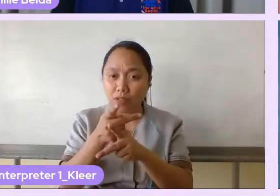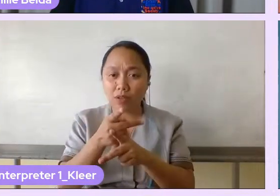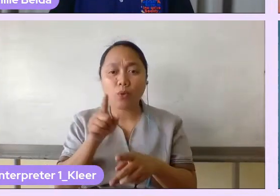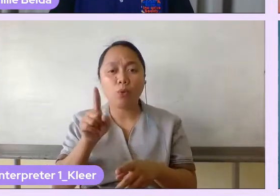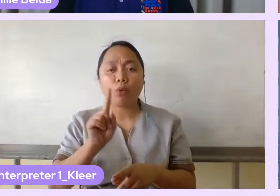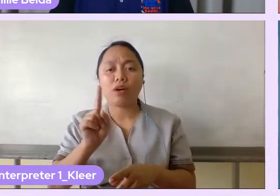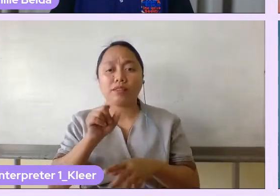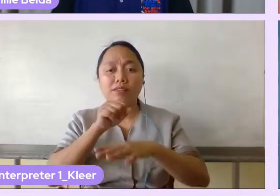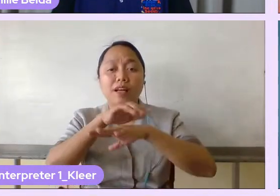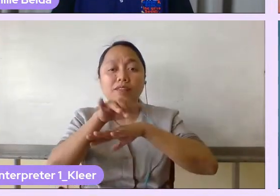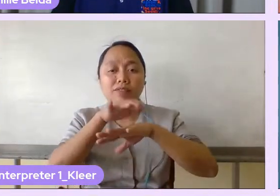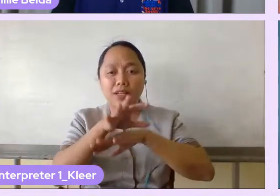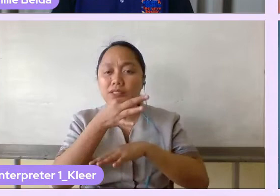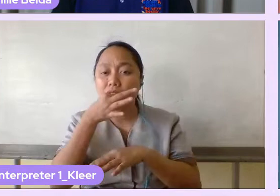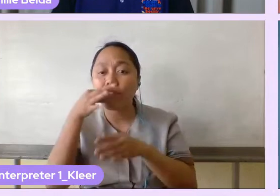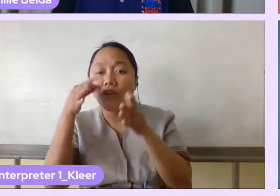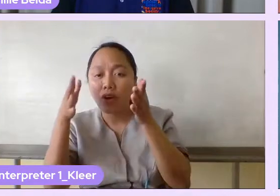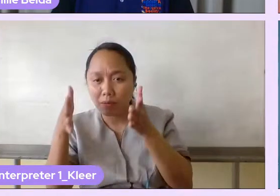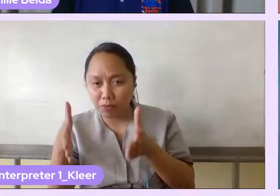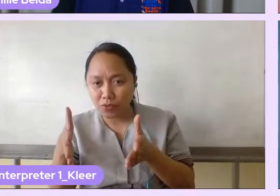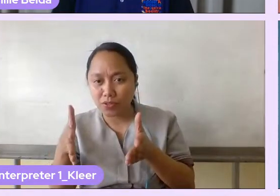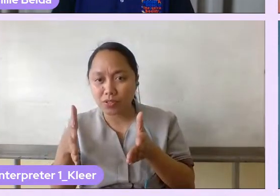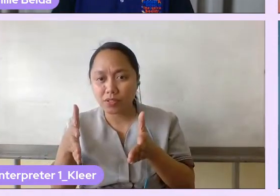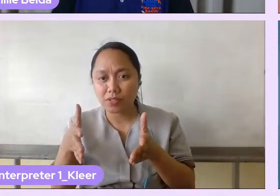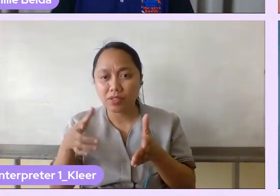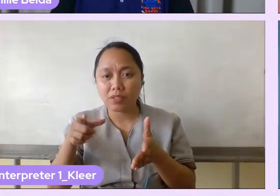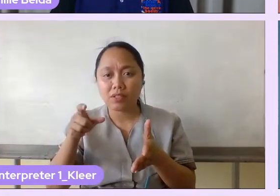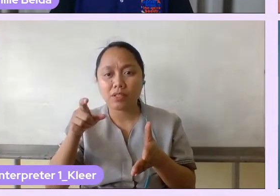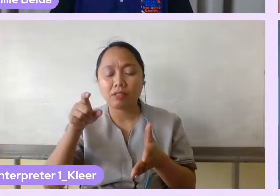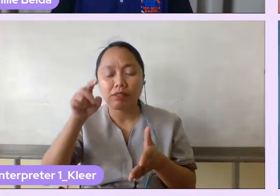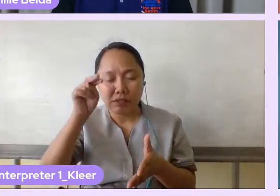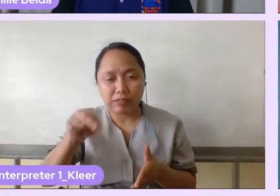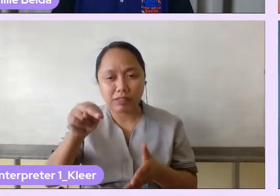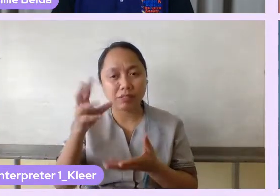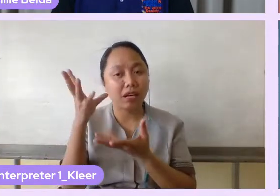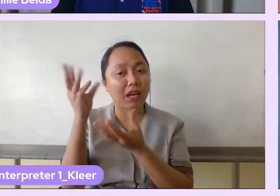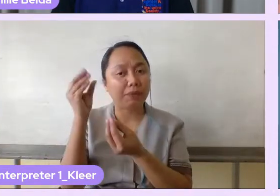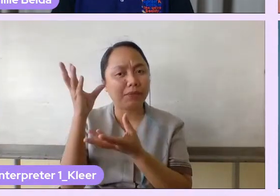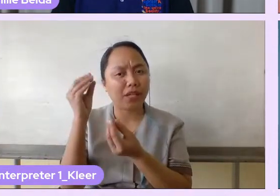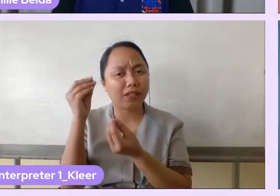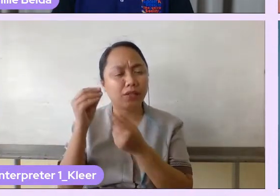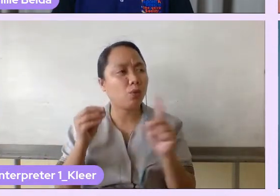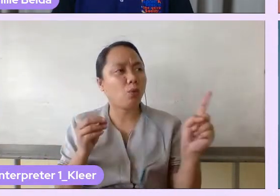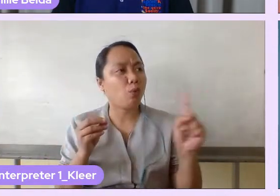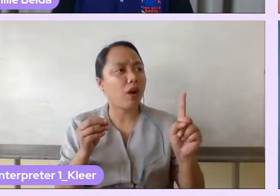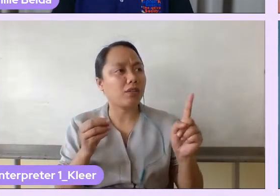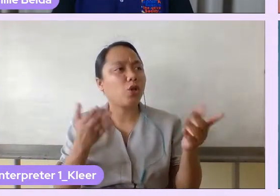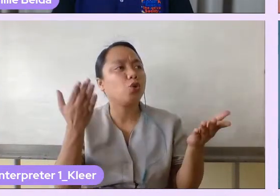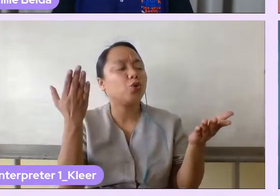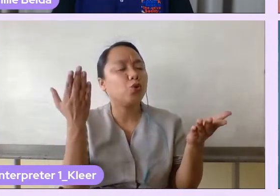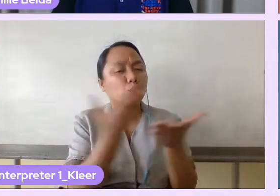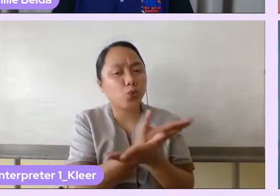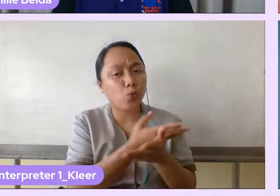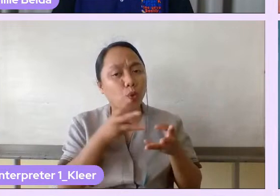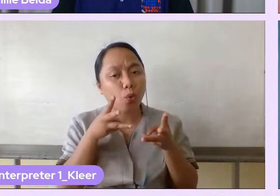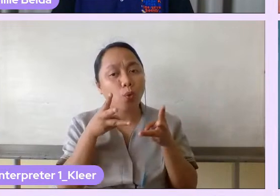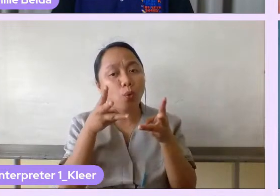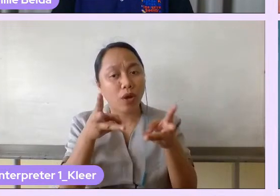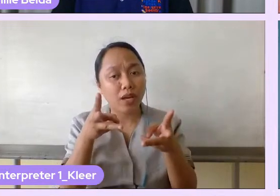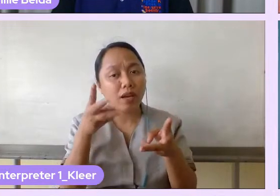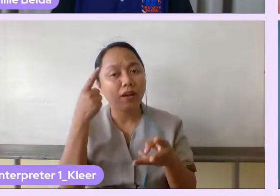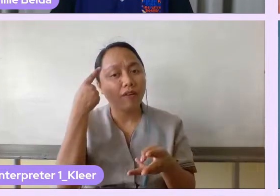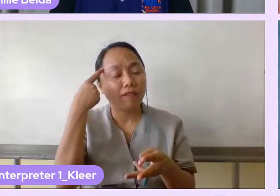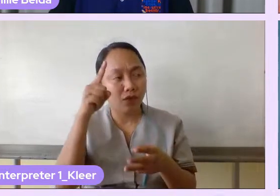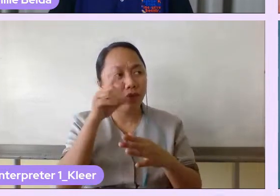our farmers, no, is to actually stay updated or to be aware sa mga maraming developments ngayon na nangyayari sa field na to,